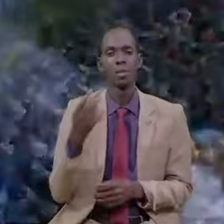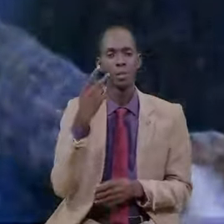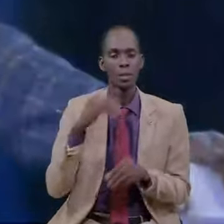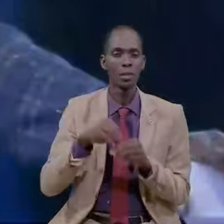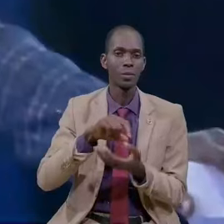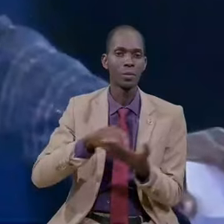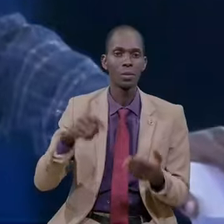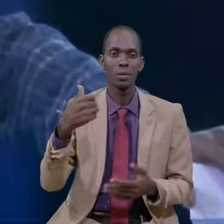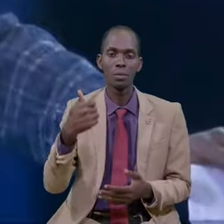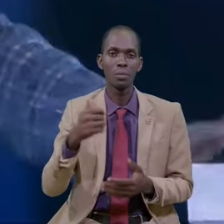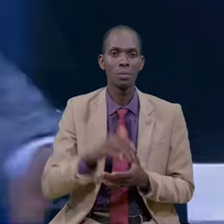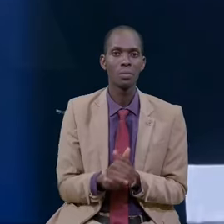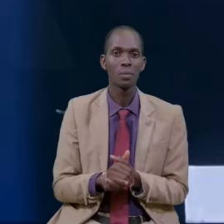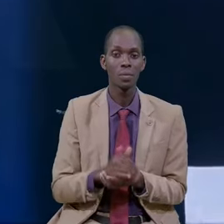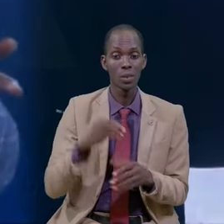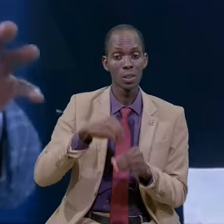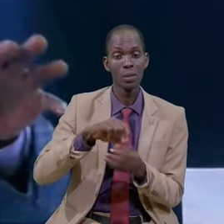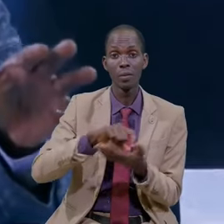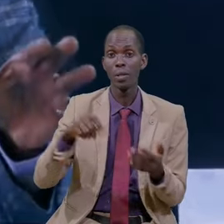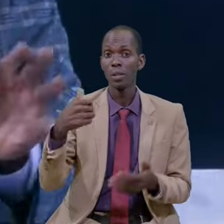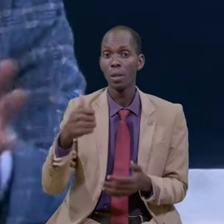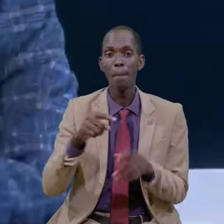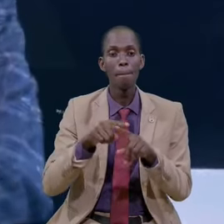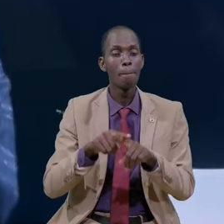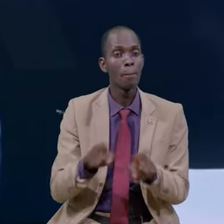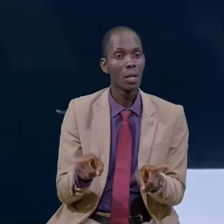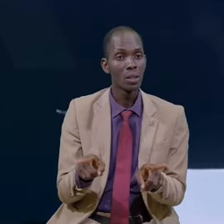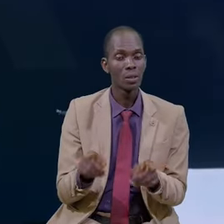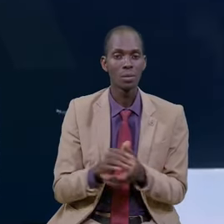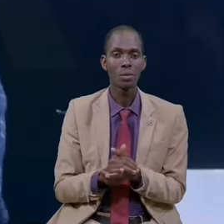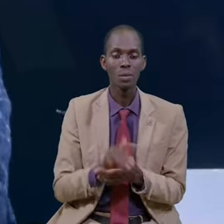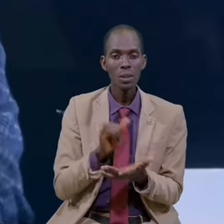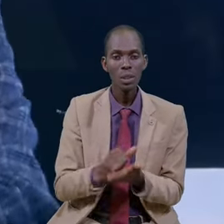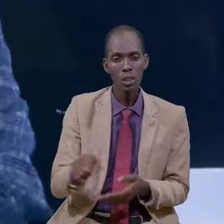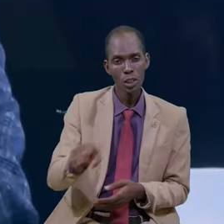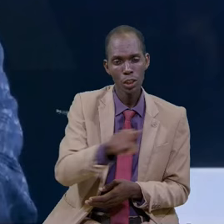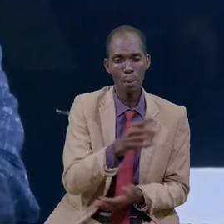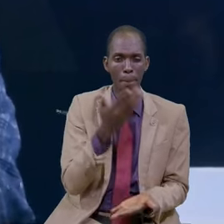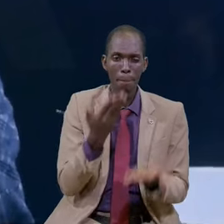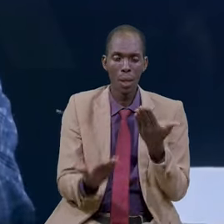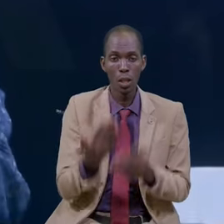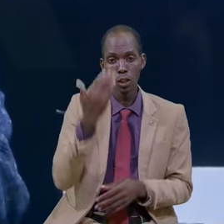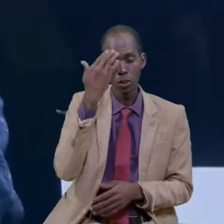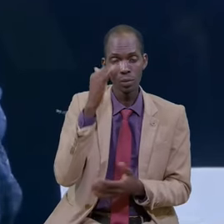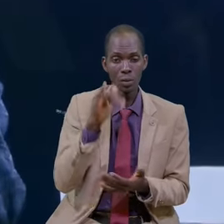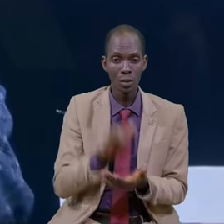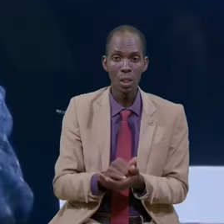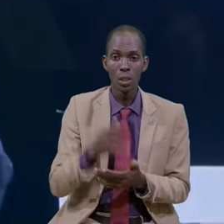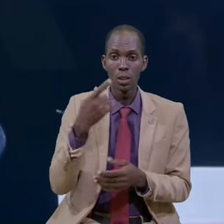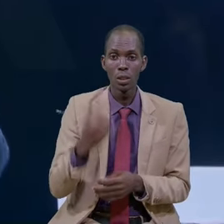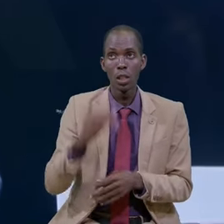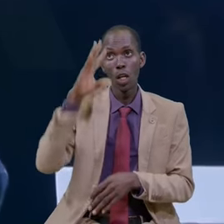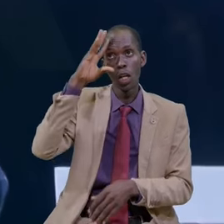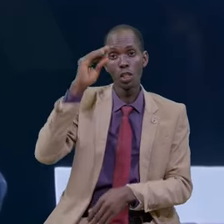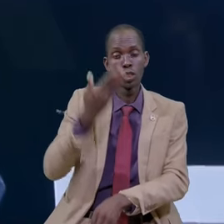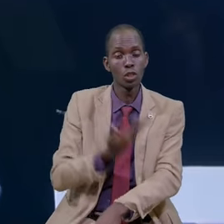healing verse 10 it says but that he may know that the son of man